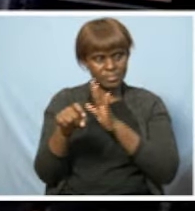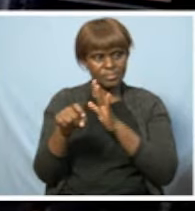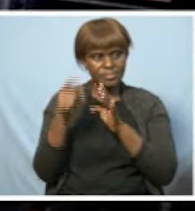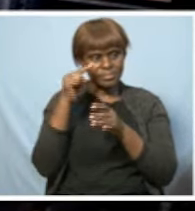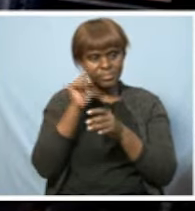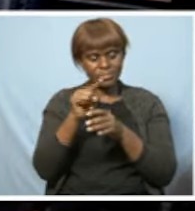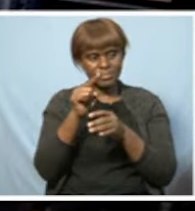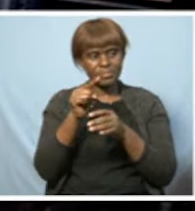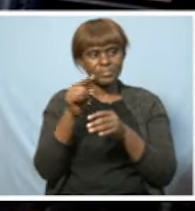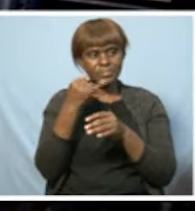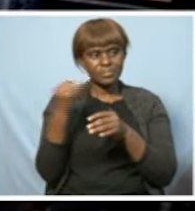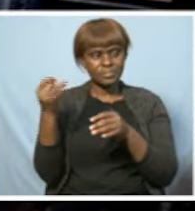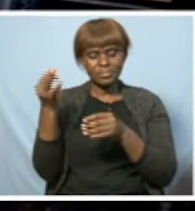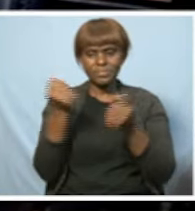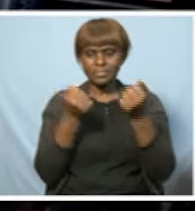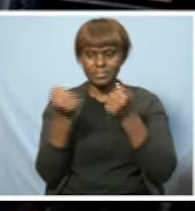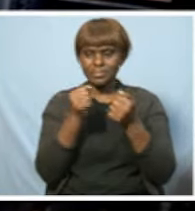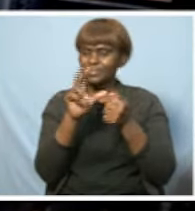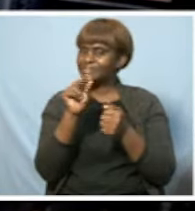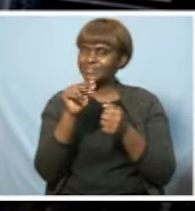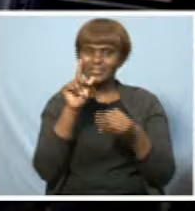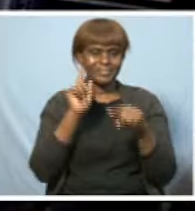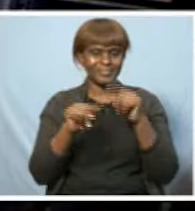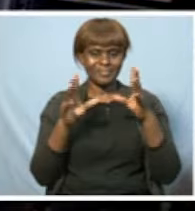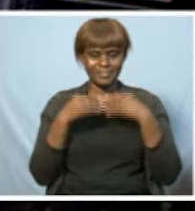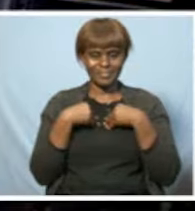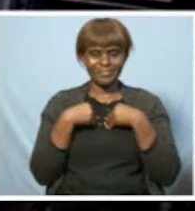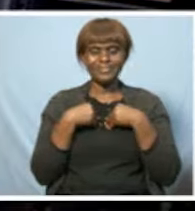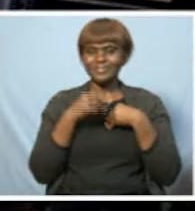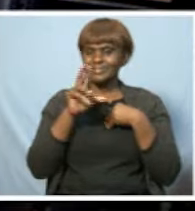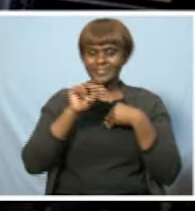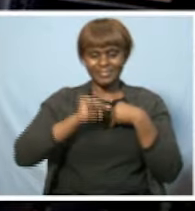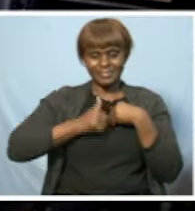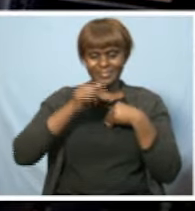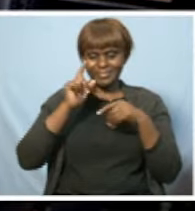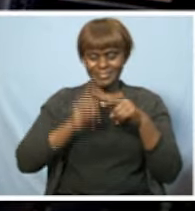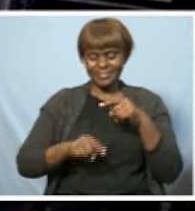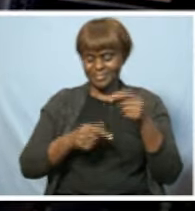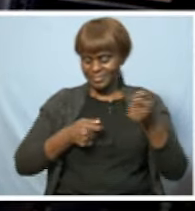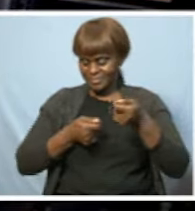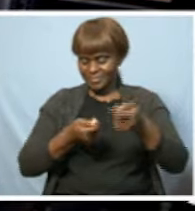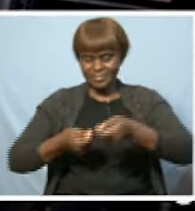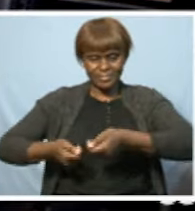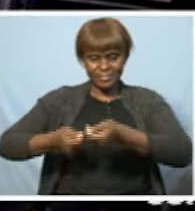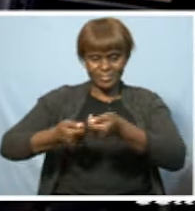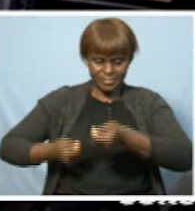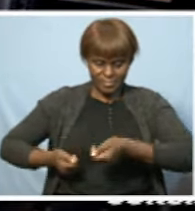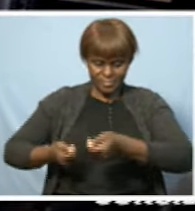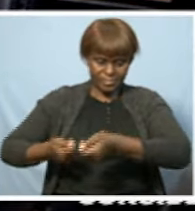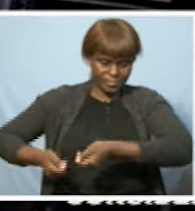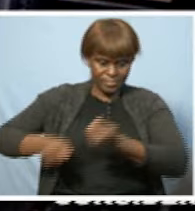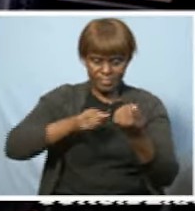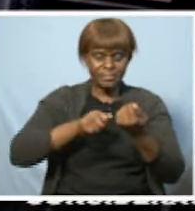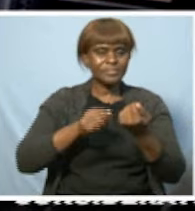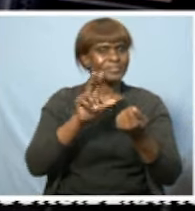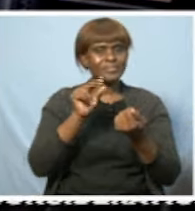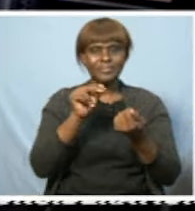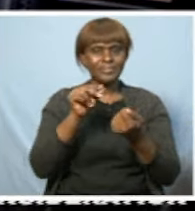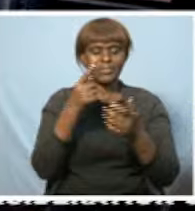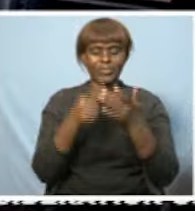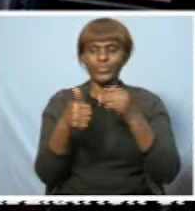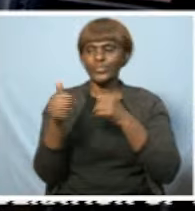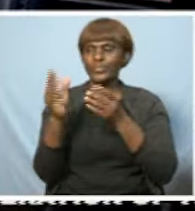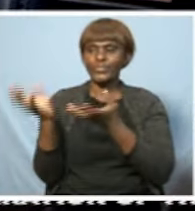issue of the driver, Chair, it's not something that maybe will require a pick and a shovel to be able to find a driver and locate that driver